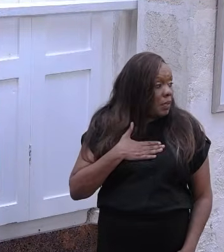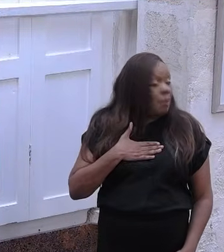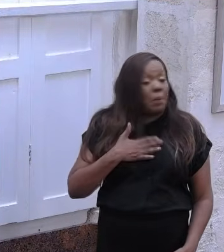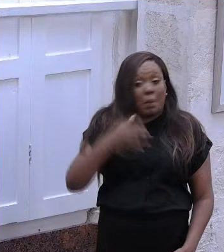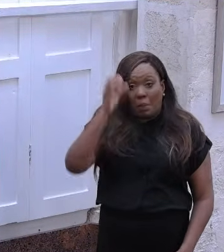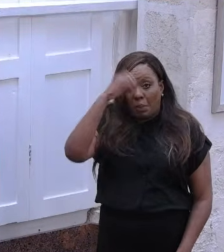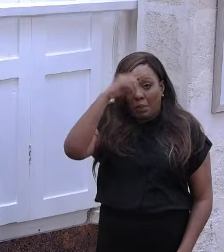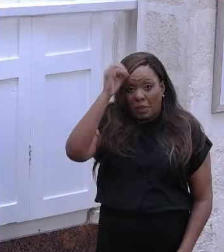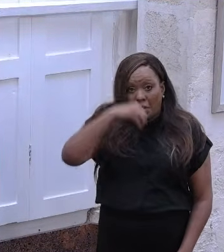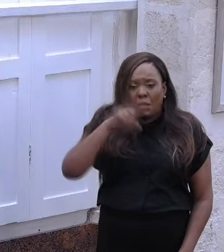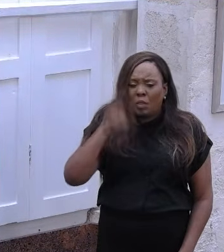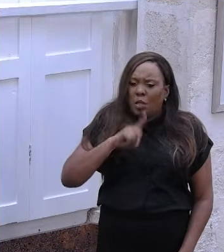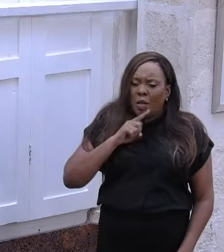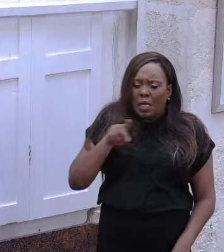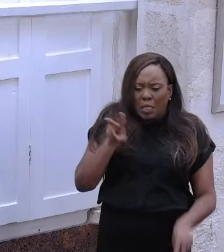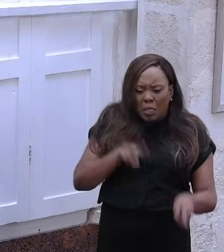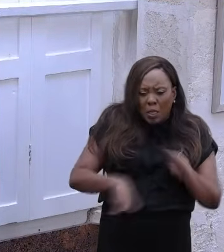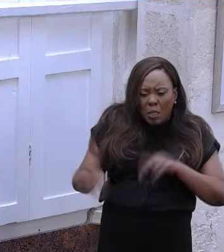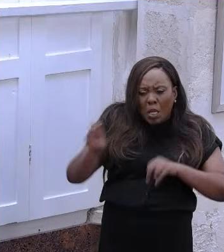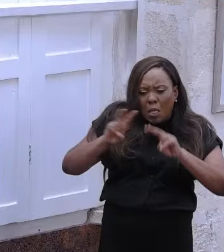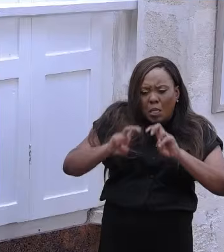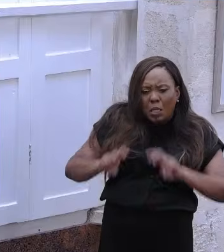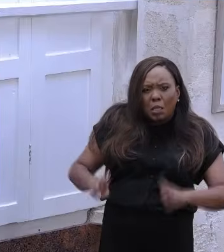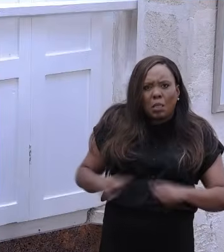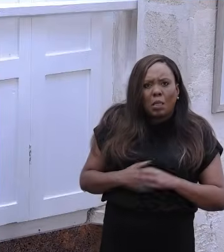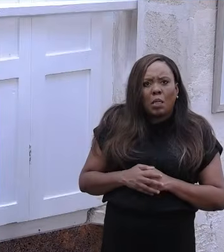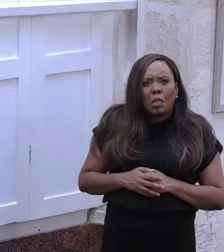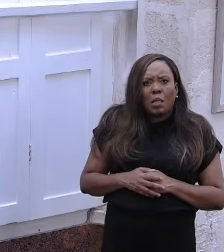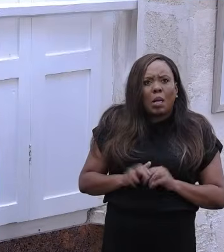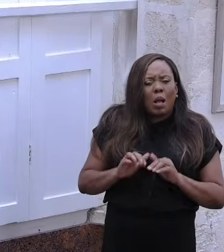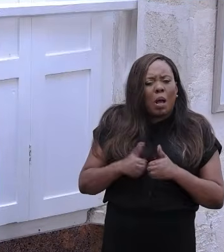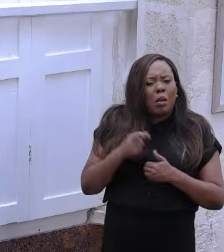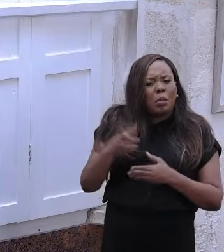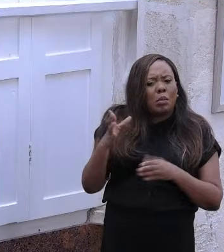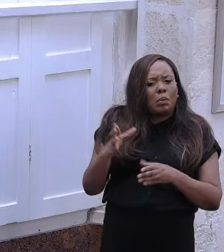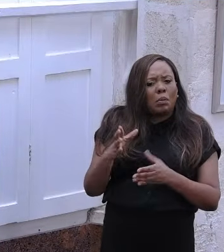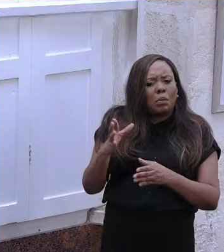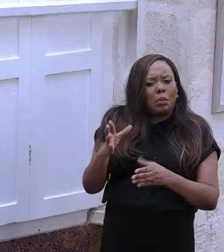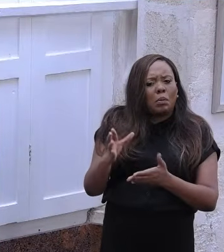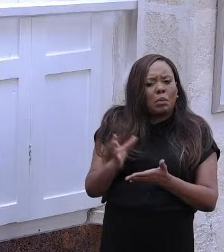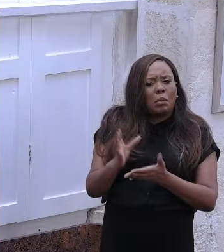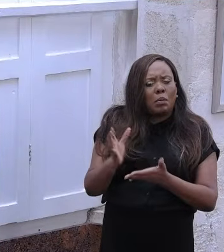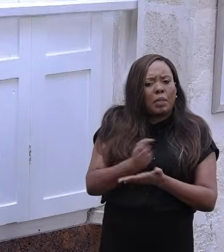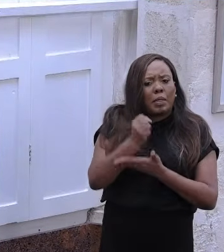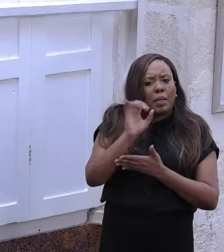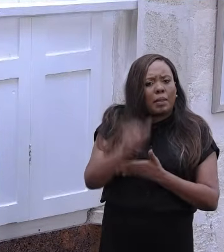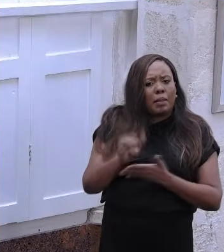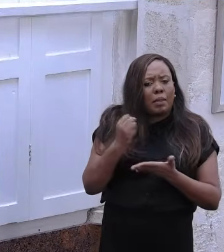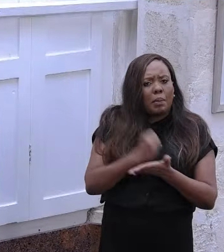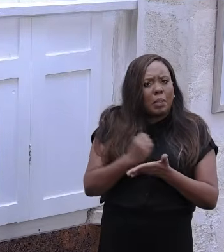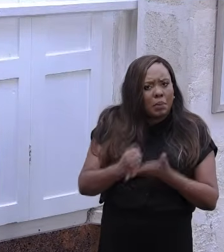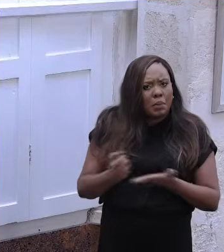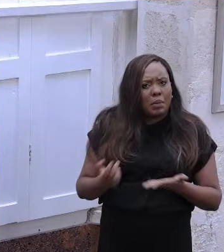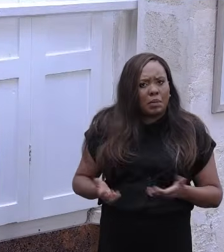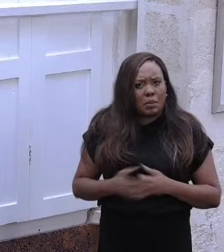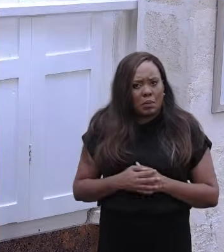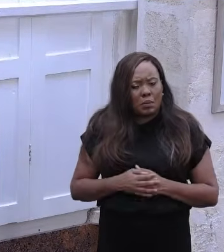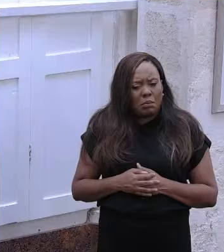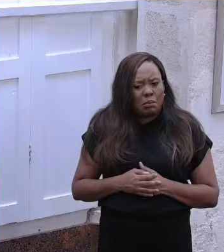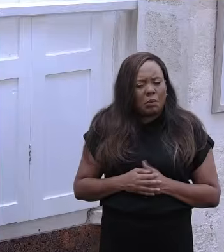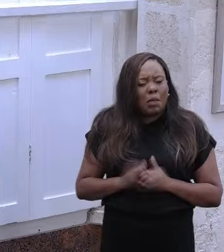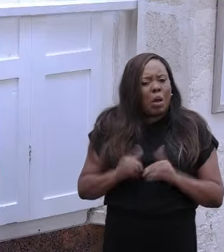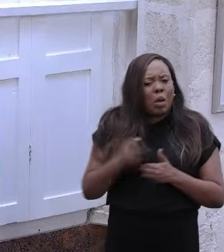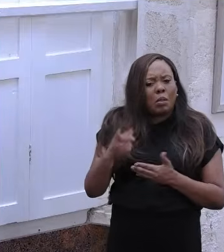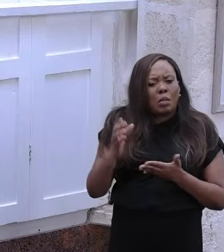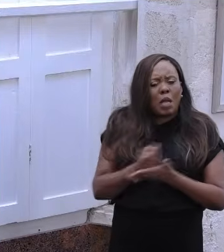very carefully at how did you get that passport before we simply say that you can come and live here. And